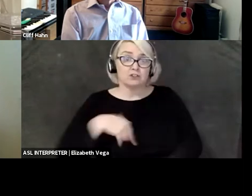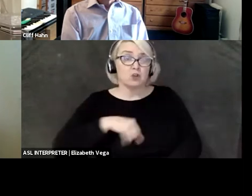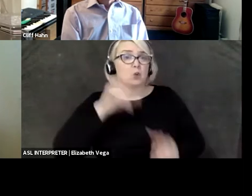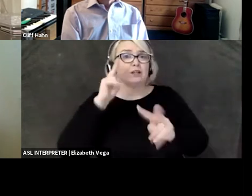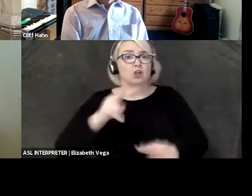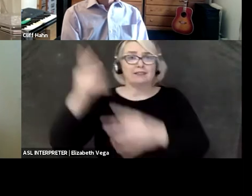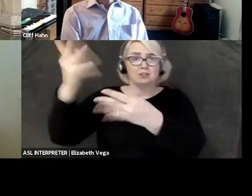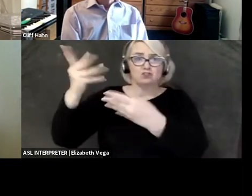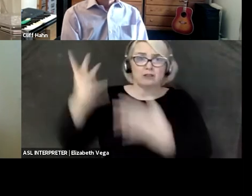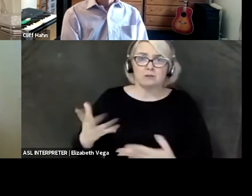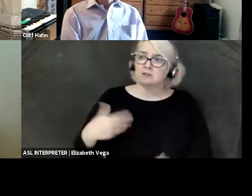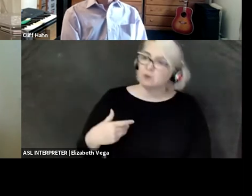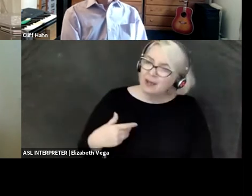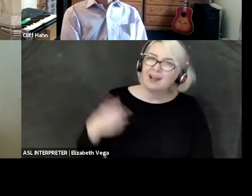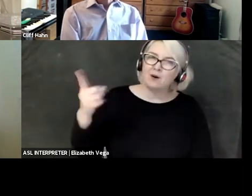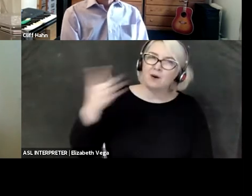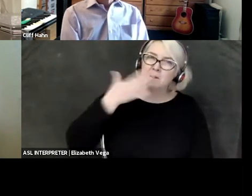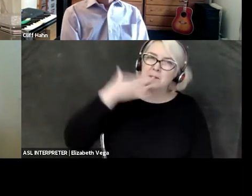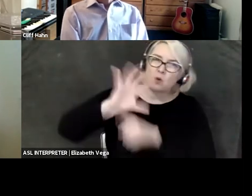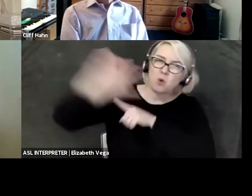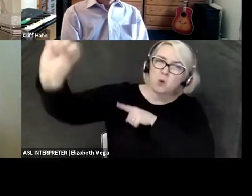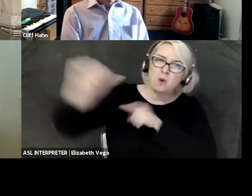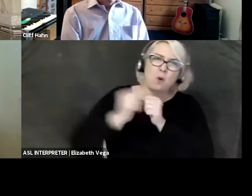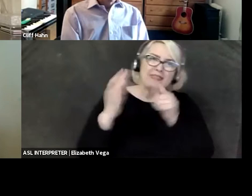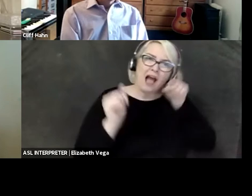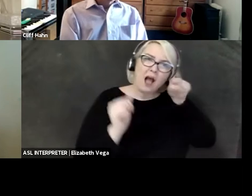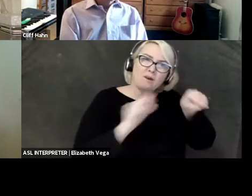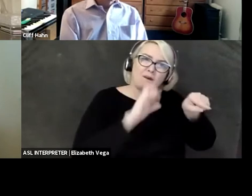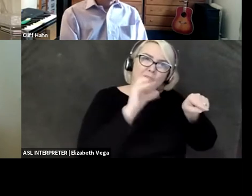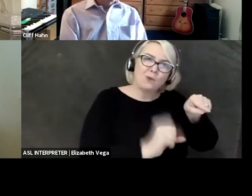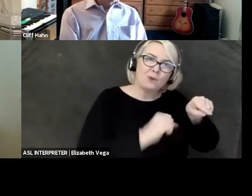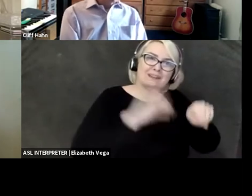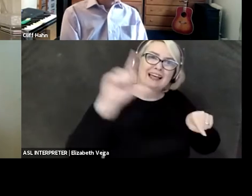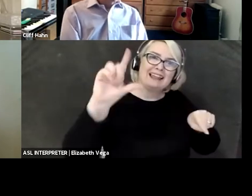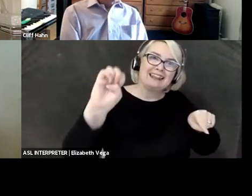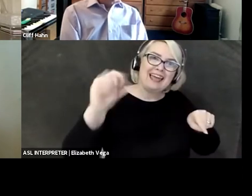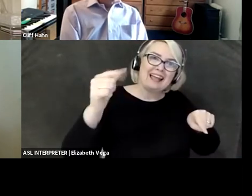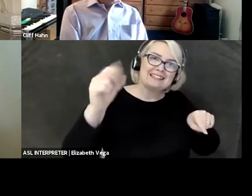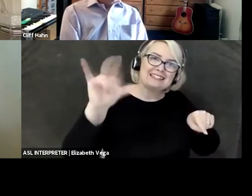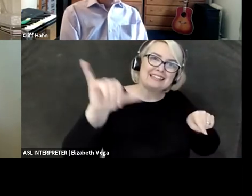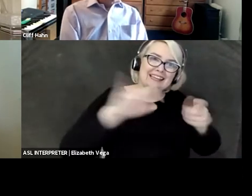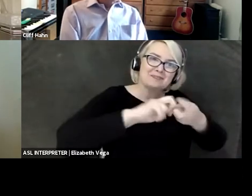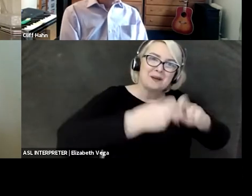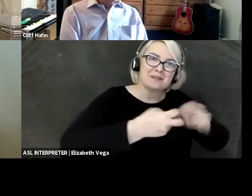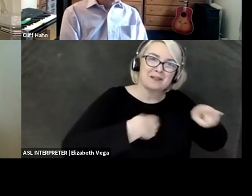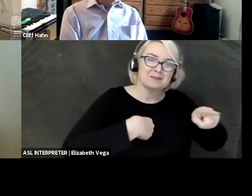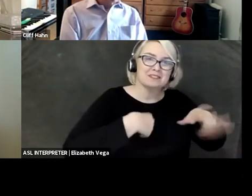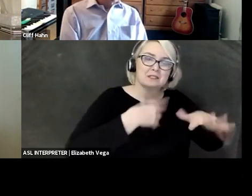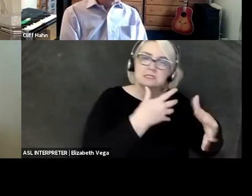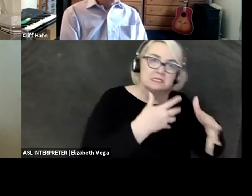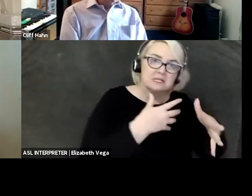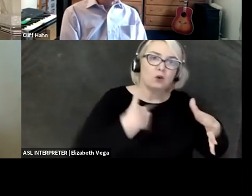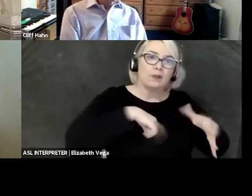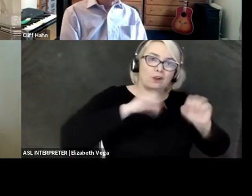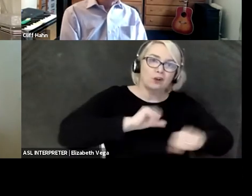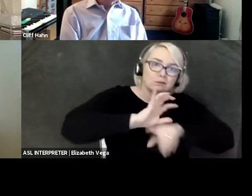have the same legacy issues, you know, we would have been much further ahead, but you know, we're getting there. Well, that's very informative.